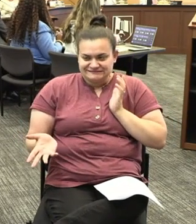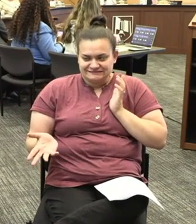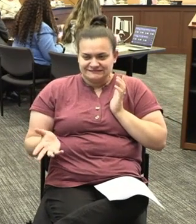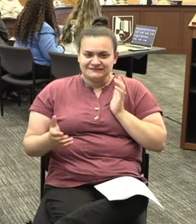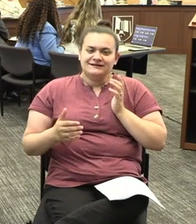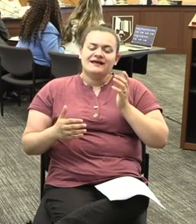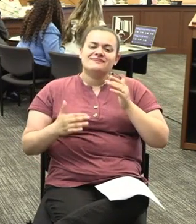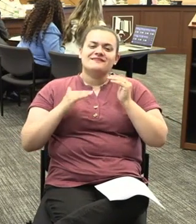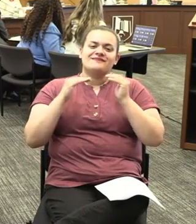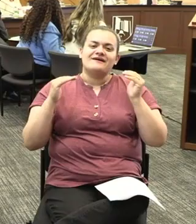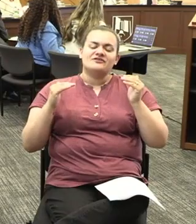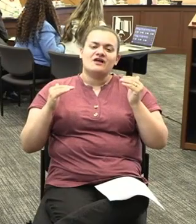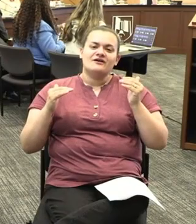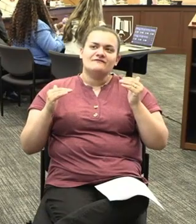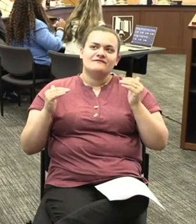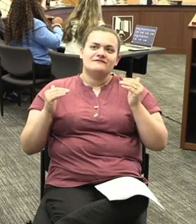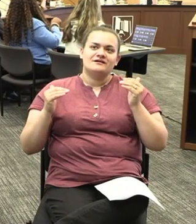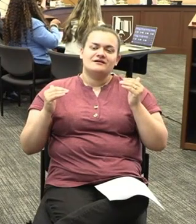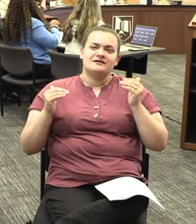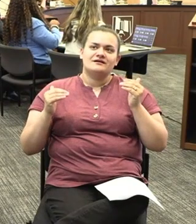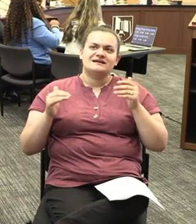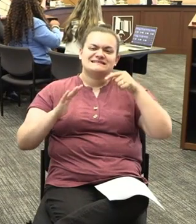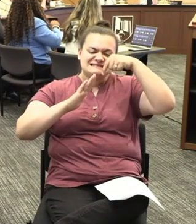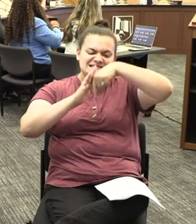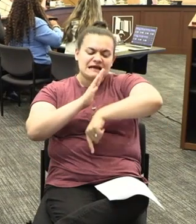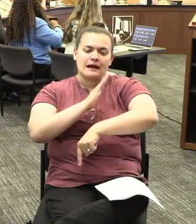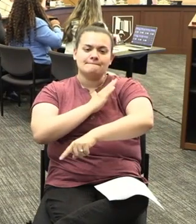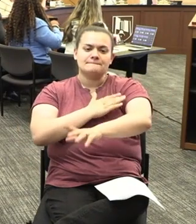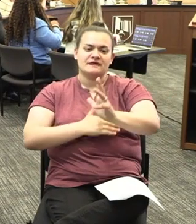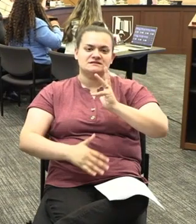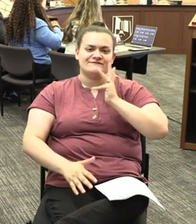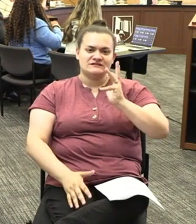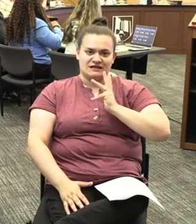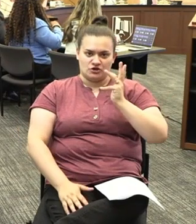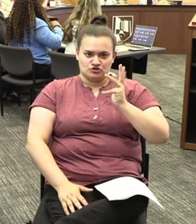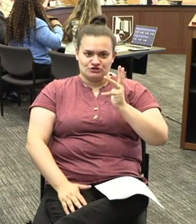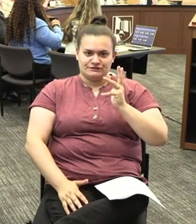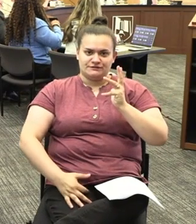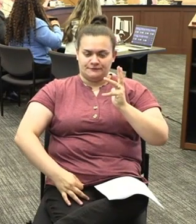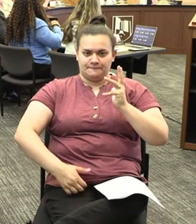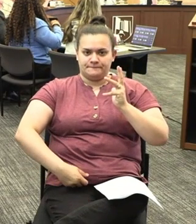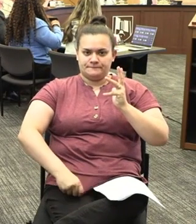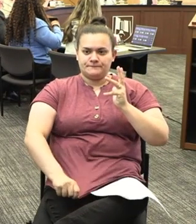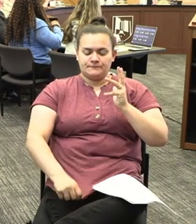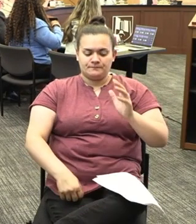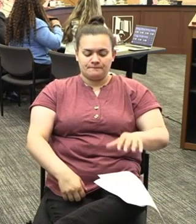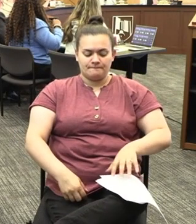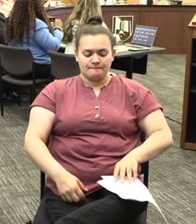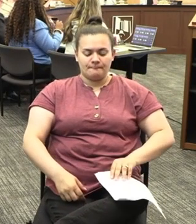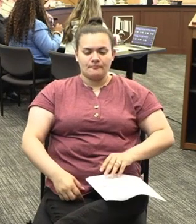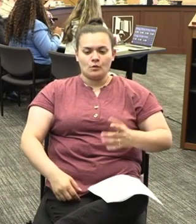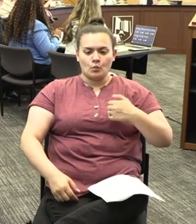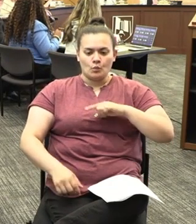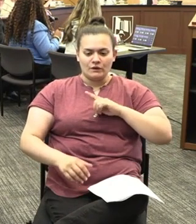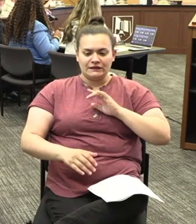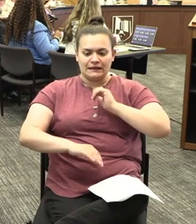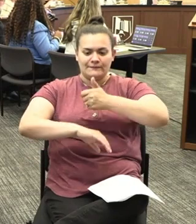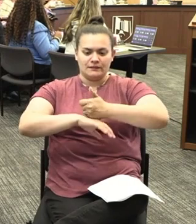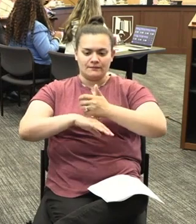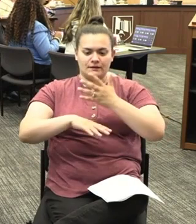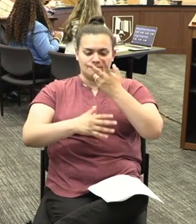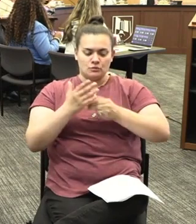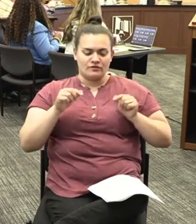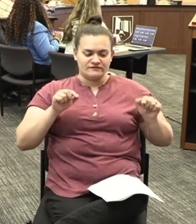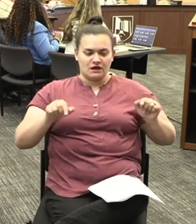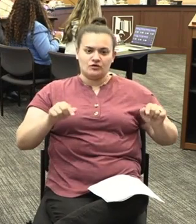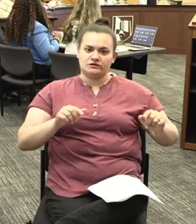The level of depth and sophistication that we implement in both of those areas was